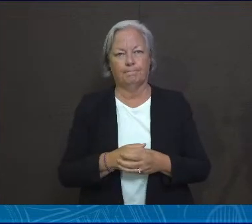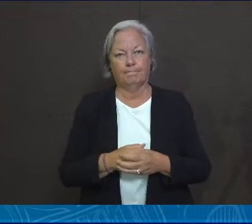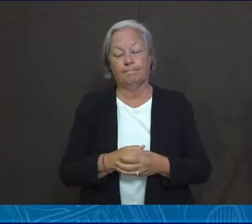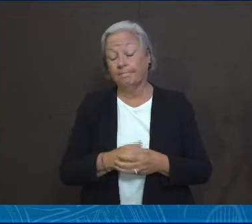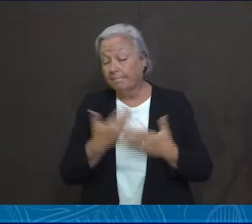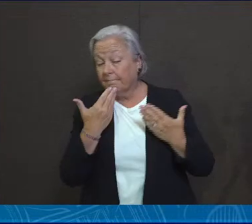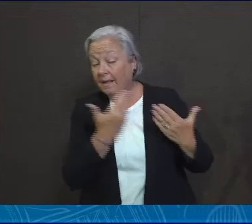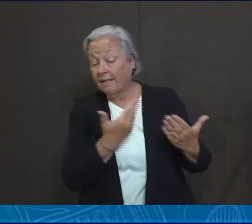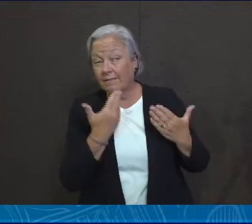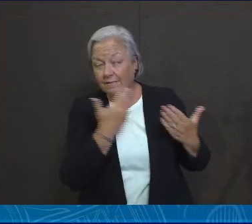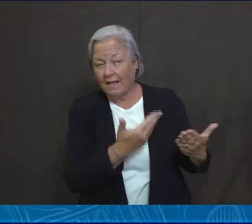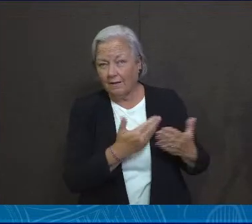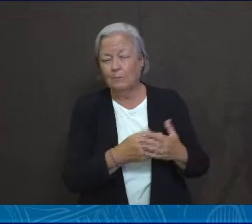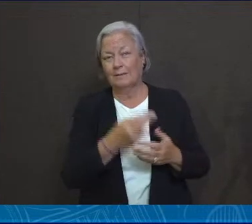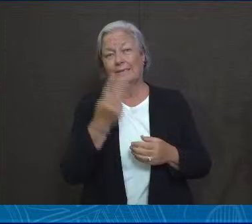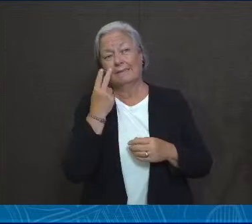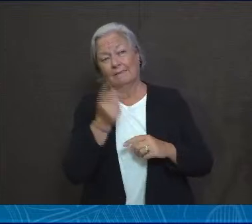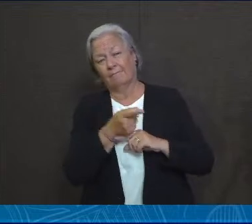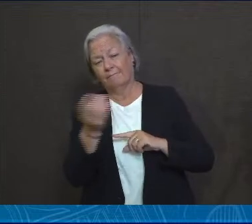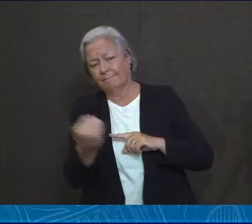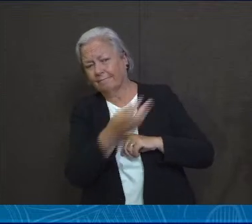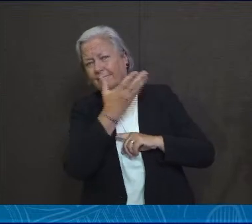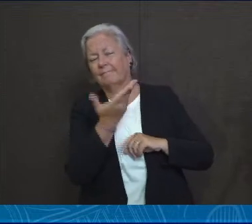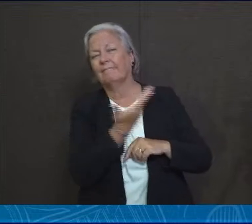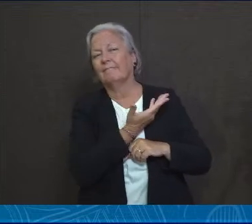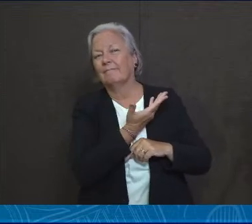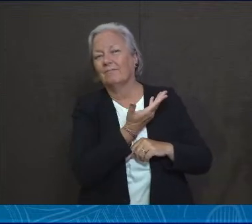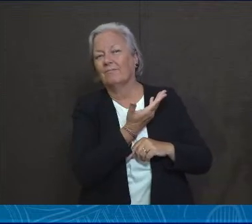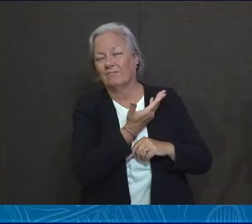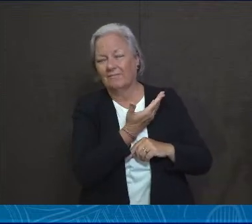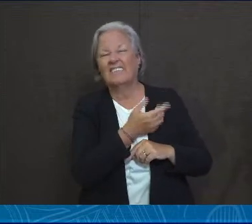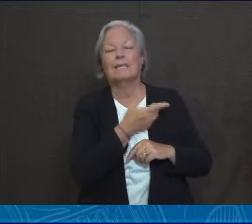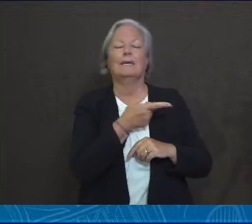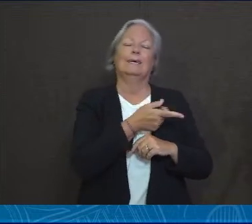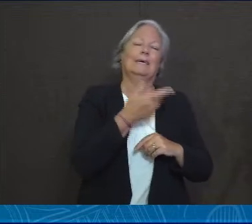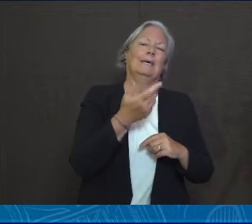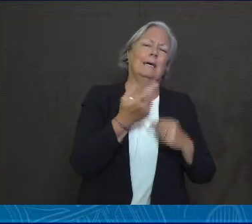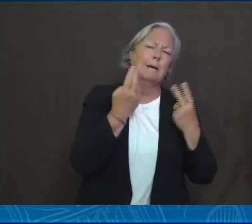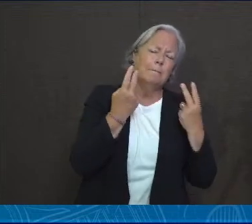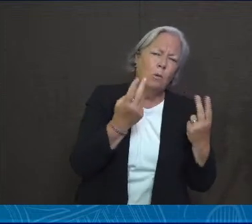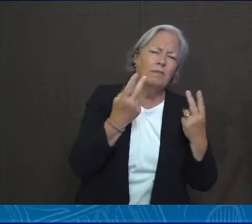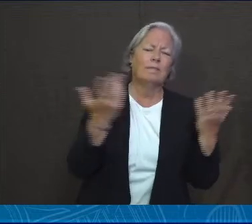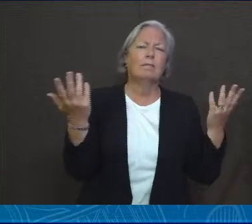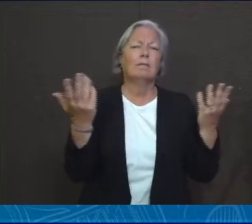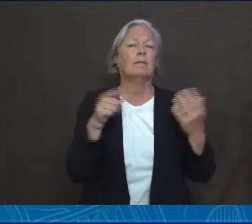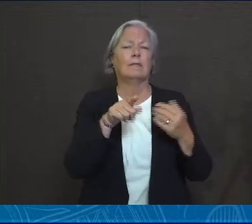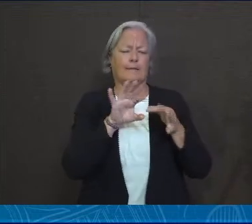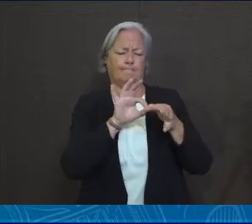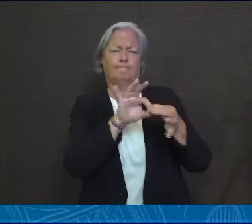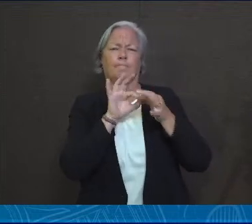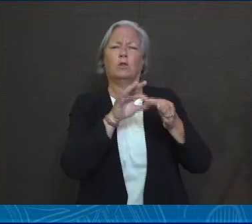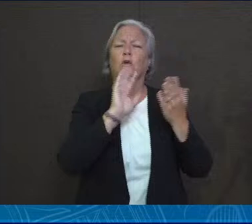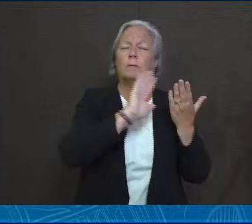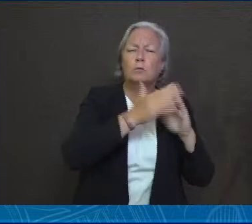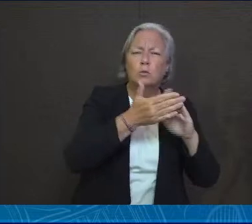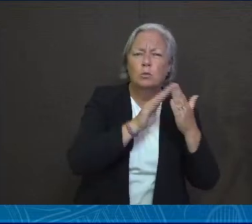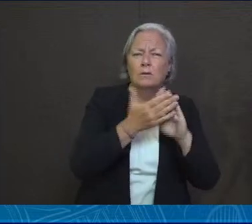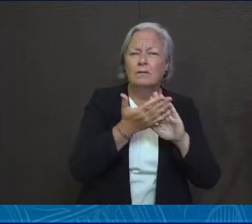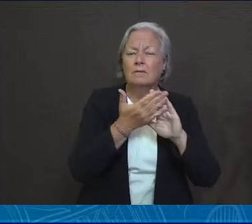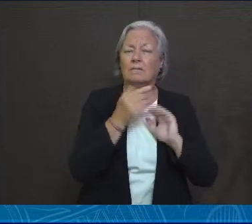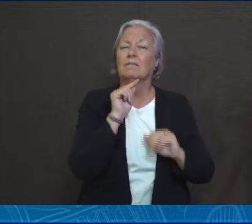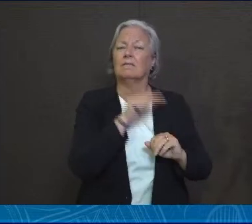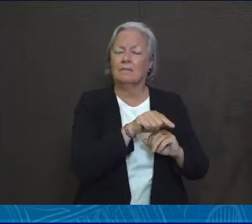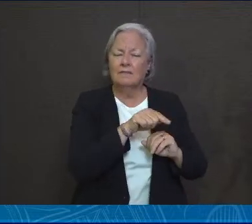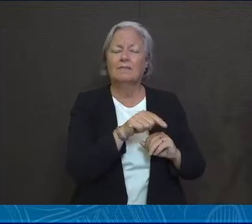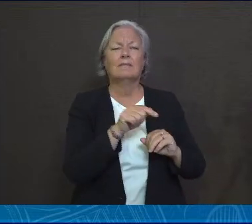she's just ended her presentation with, the importance of community engagement in advancing